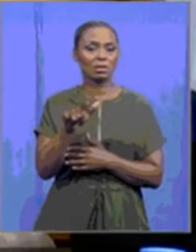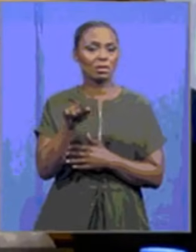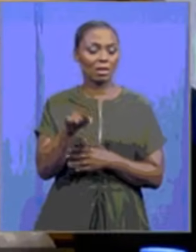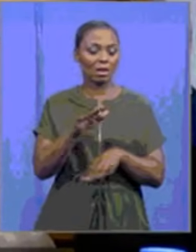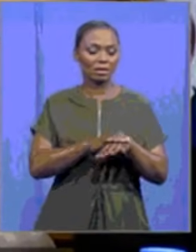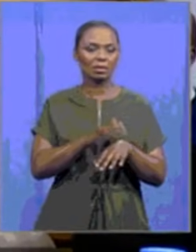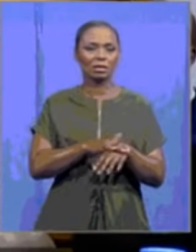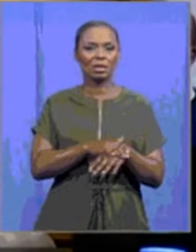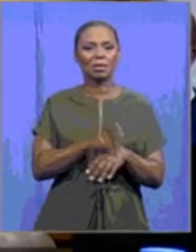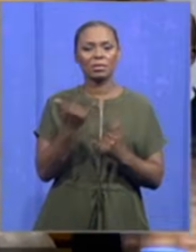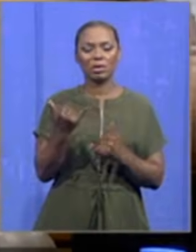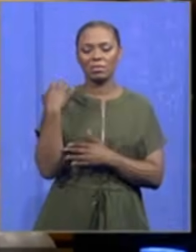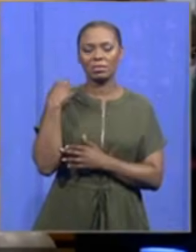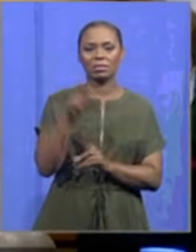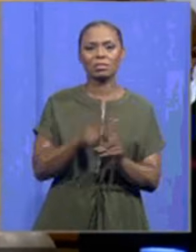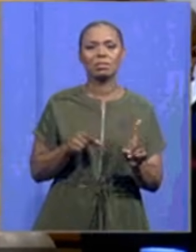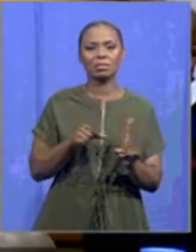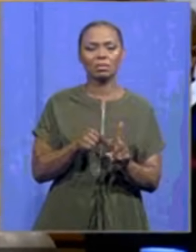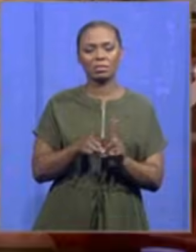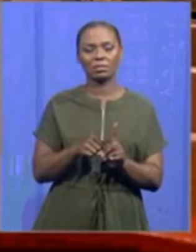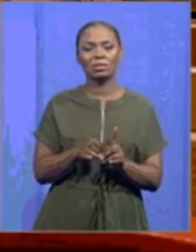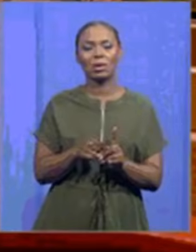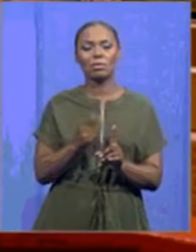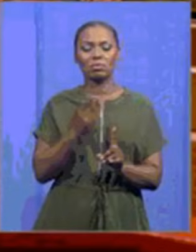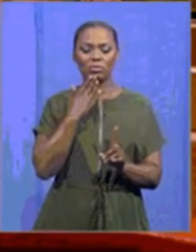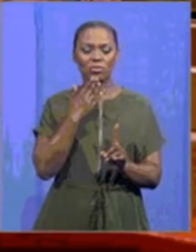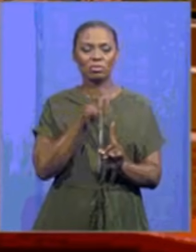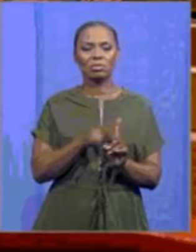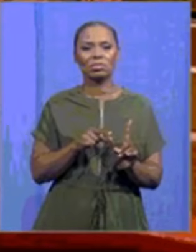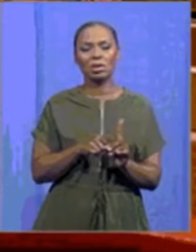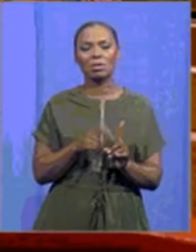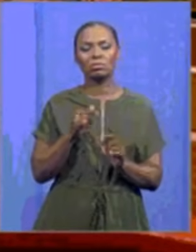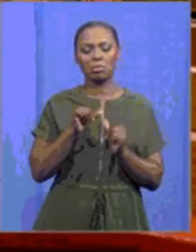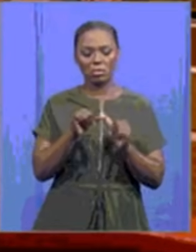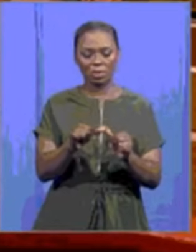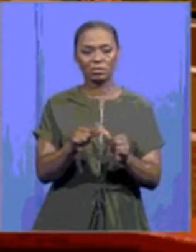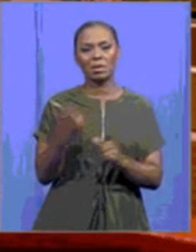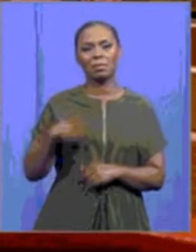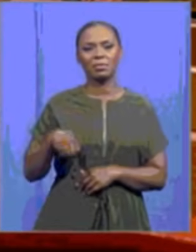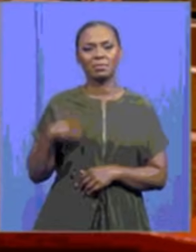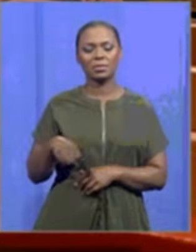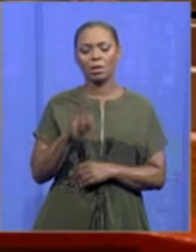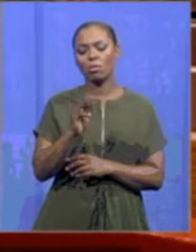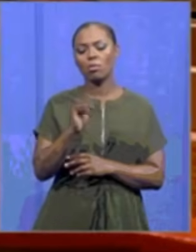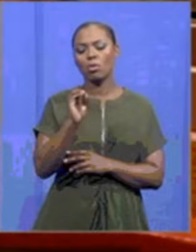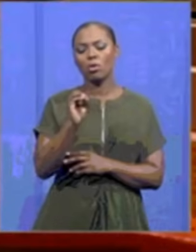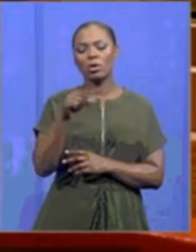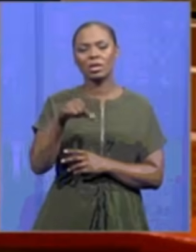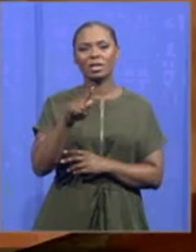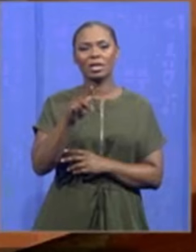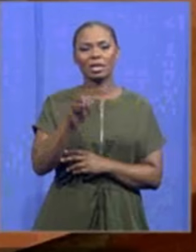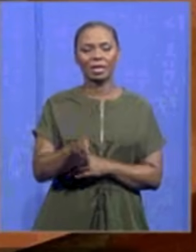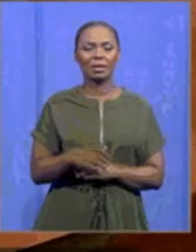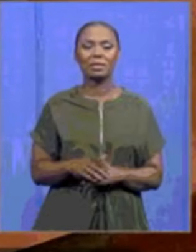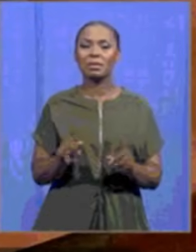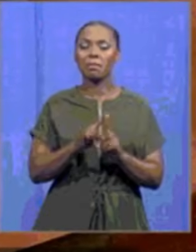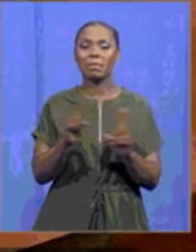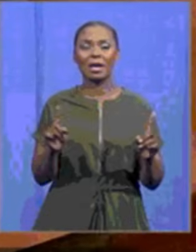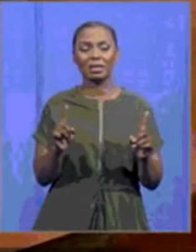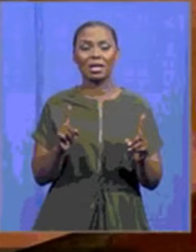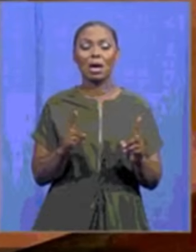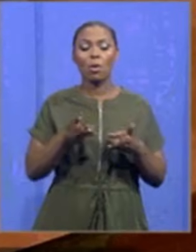letona la ha jwale la ntshetsopele ya setjhaba e ntse e le ramotse wa masepala wa Moqhaka ho tla lewa ho sa latelwa metjha e nepahetseng